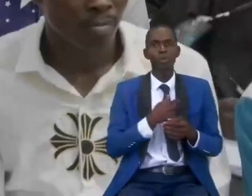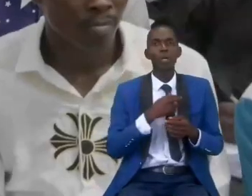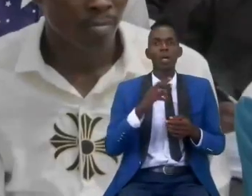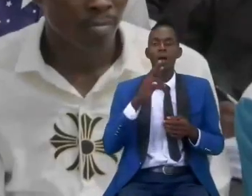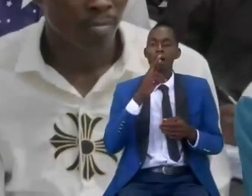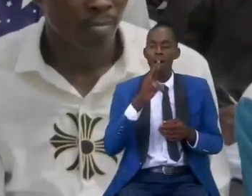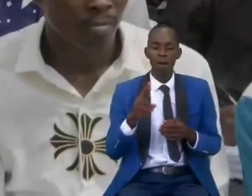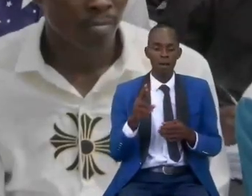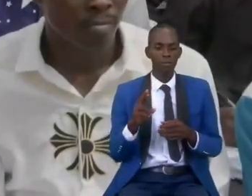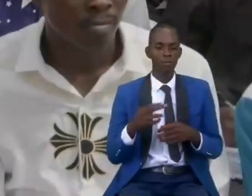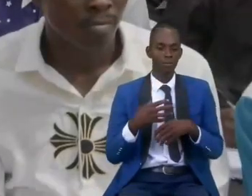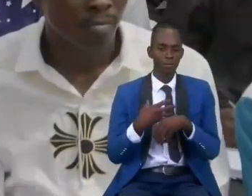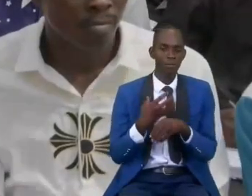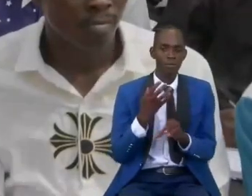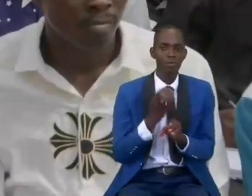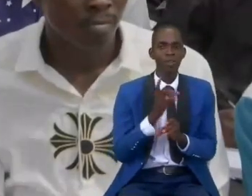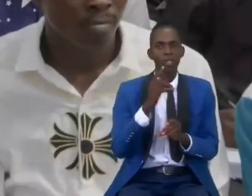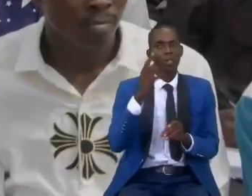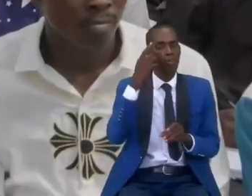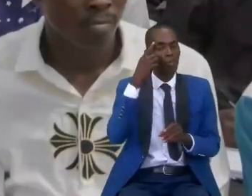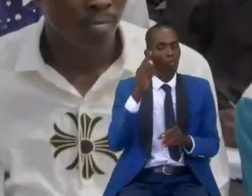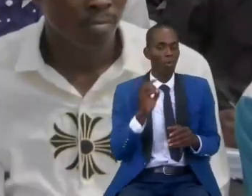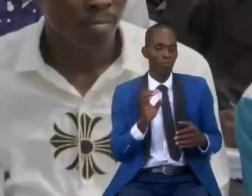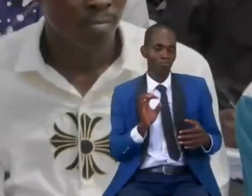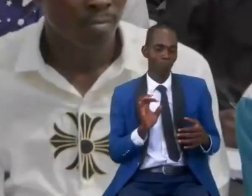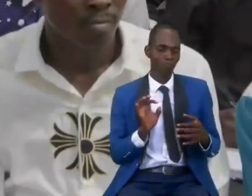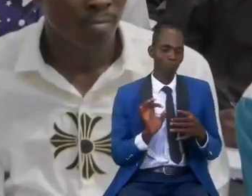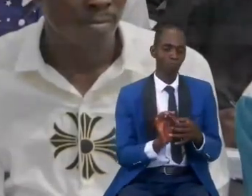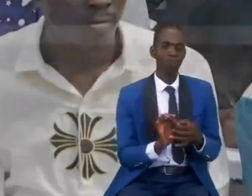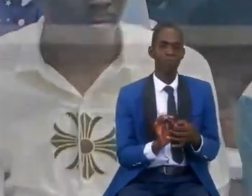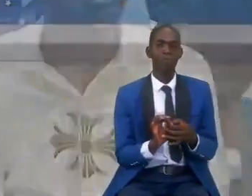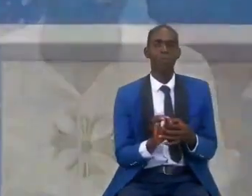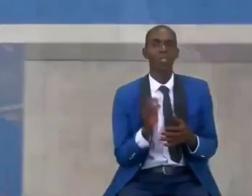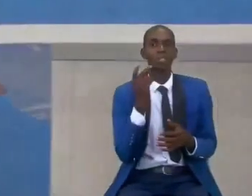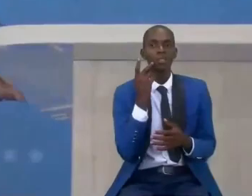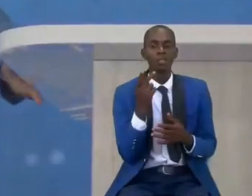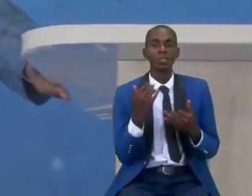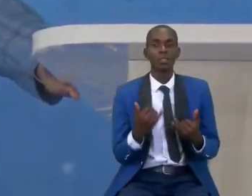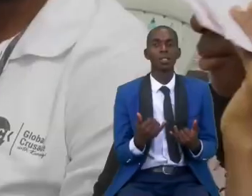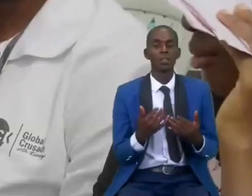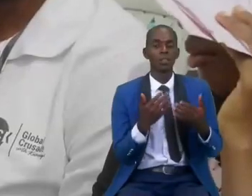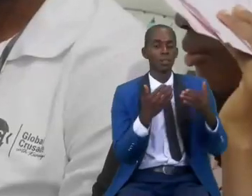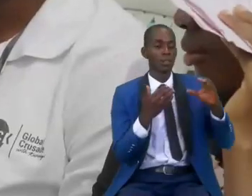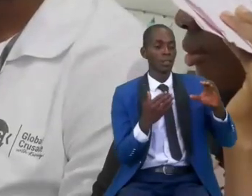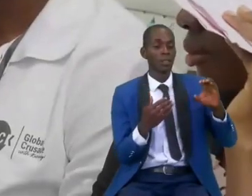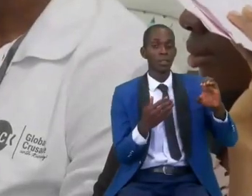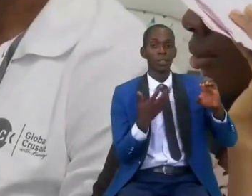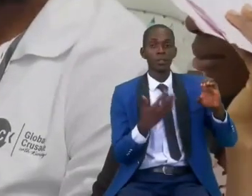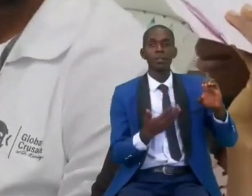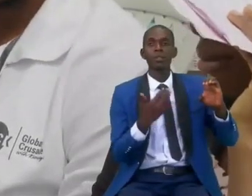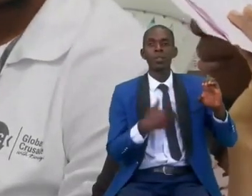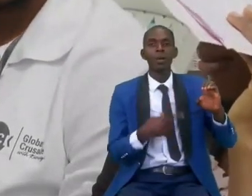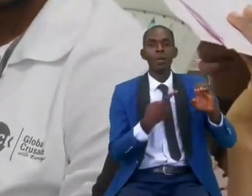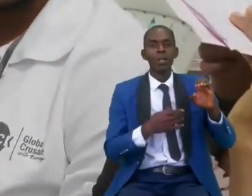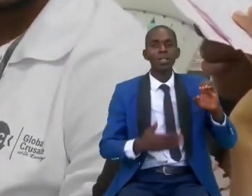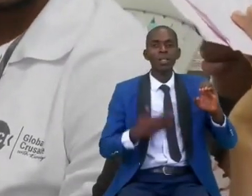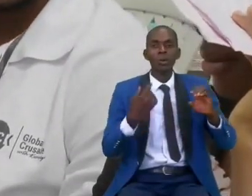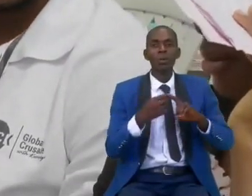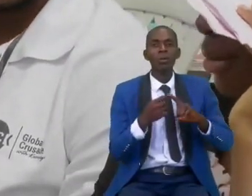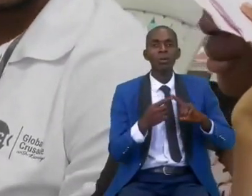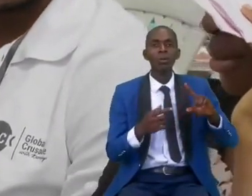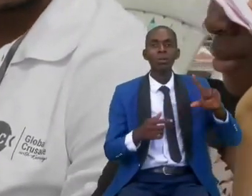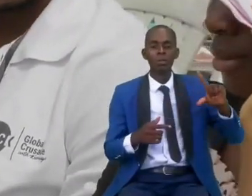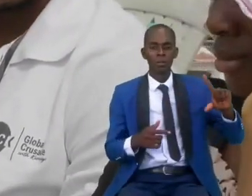the next letter there, what's the next letter there? L. We're created for